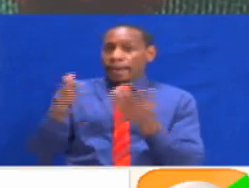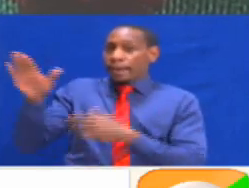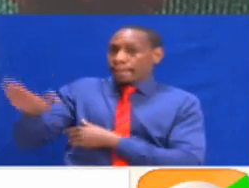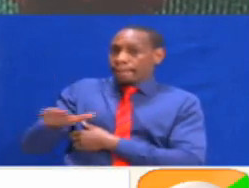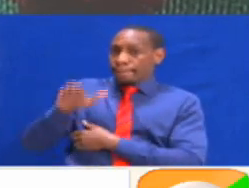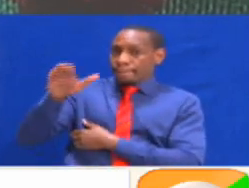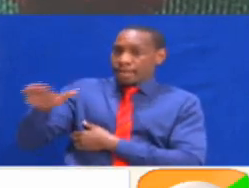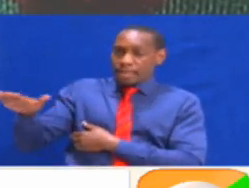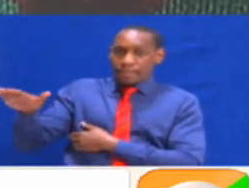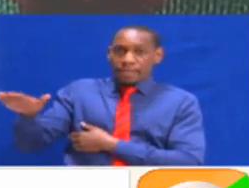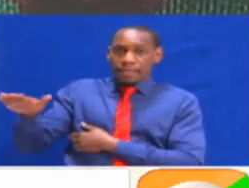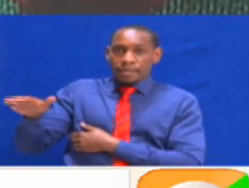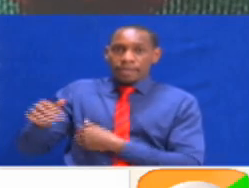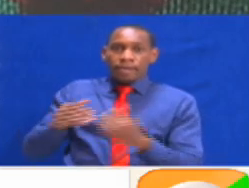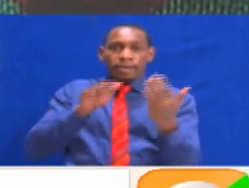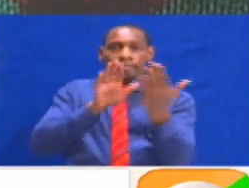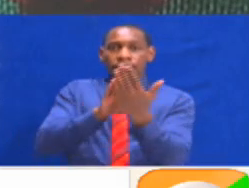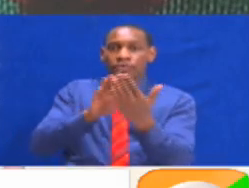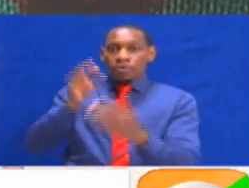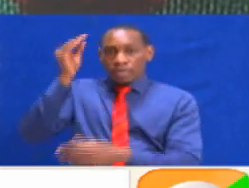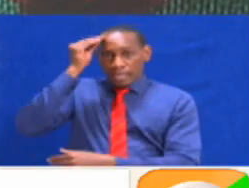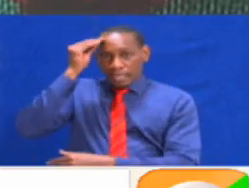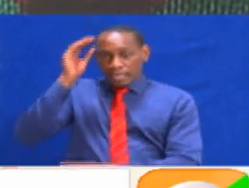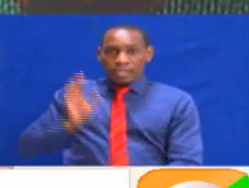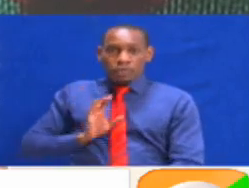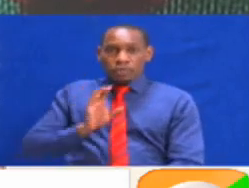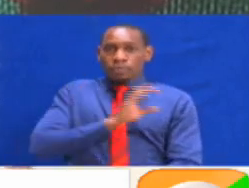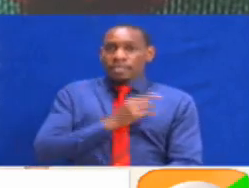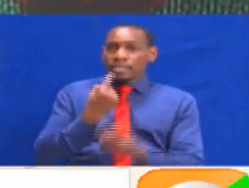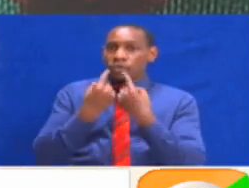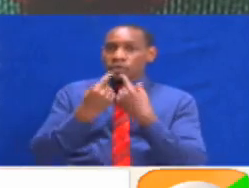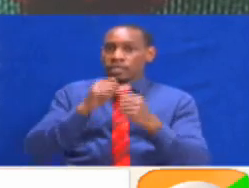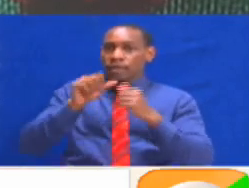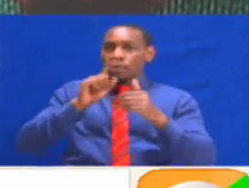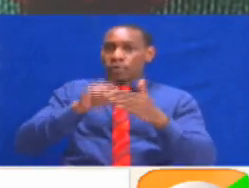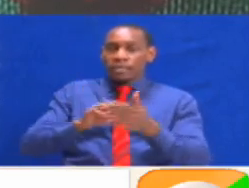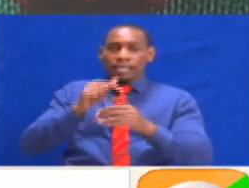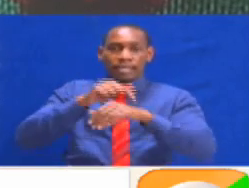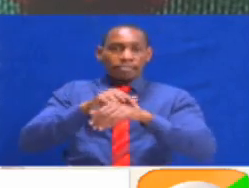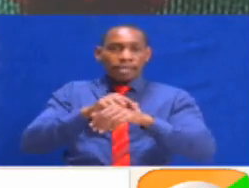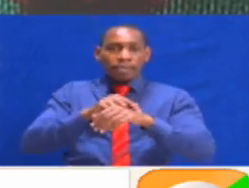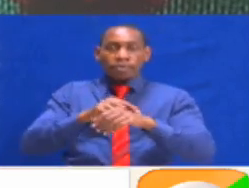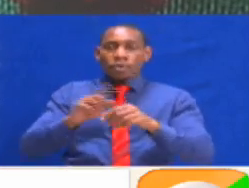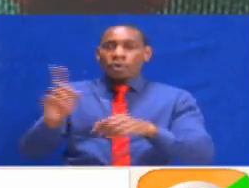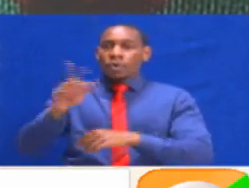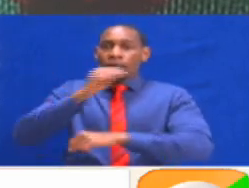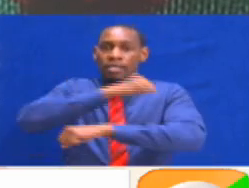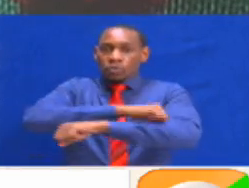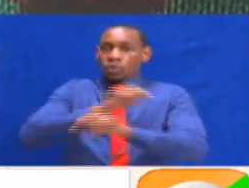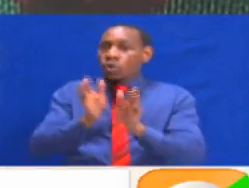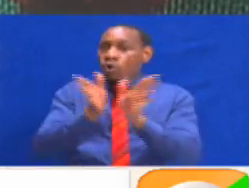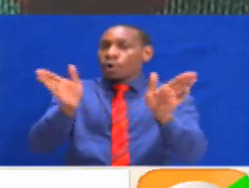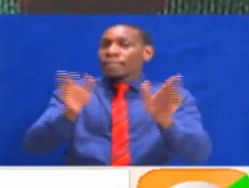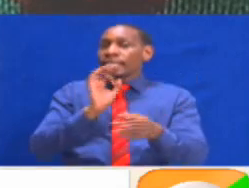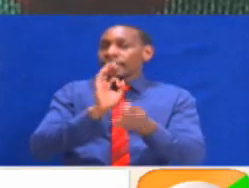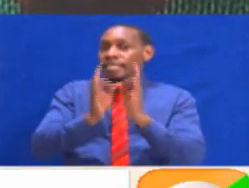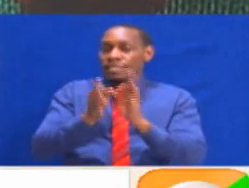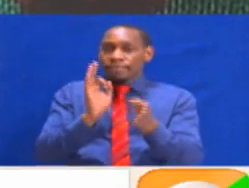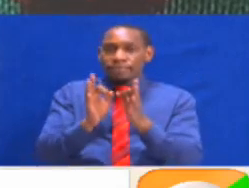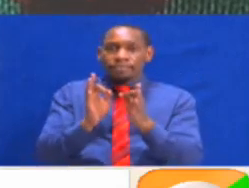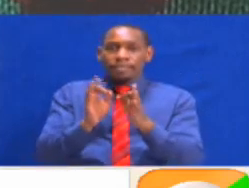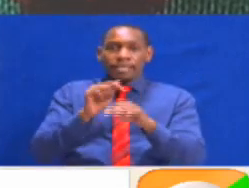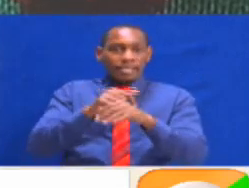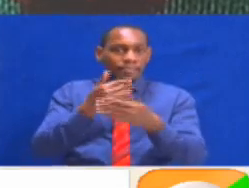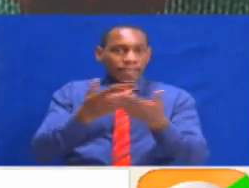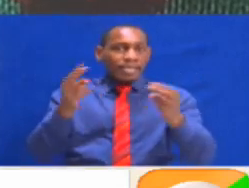in Parliament, I think before it was, the Education Committee, and talking about when schools might reopen, if at all, anytime